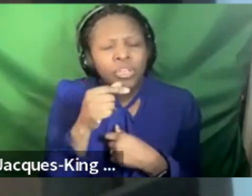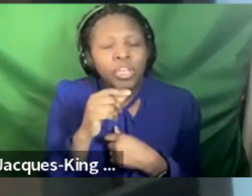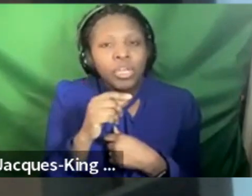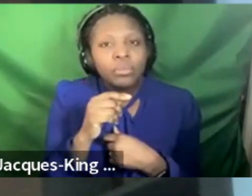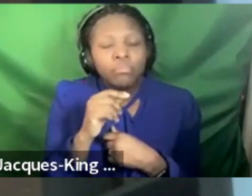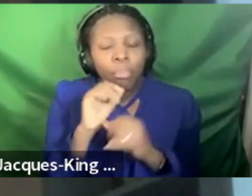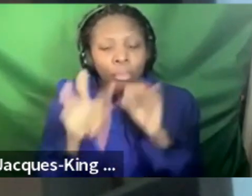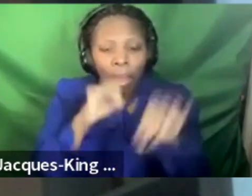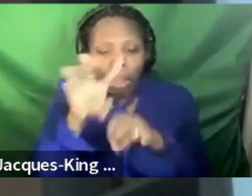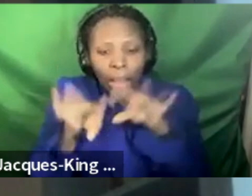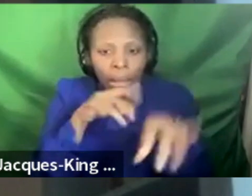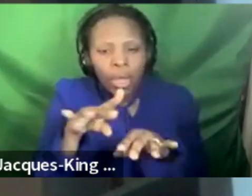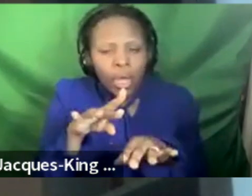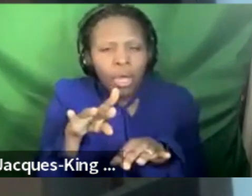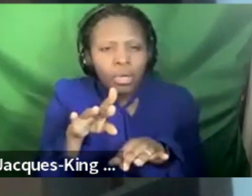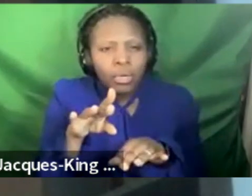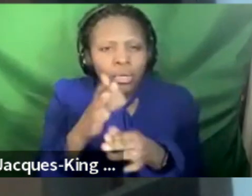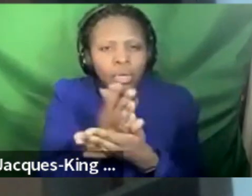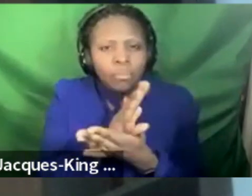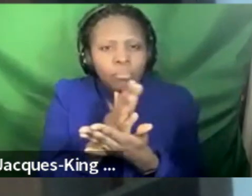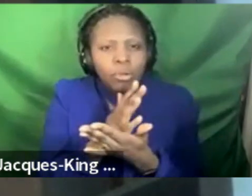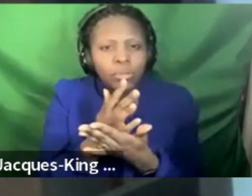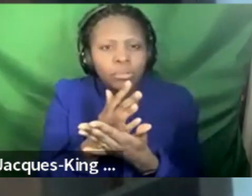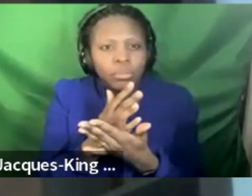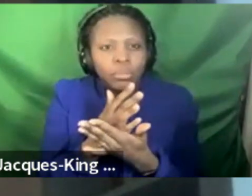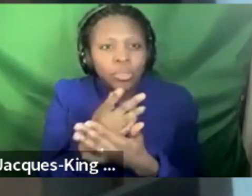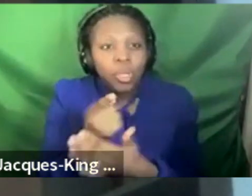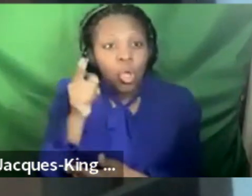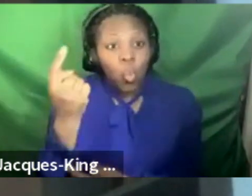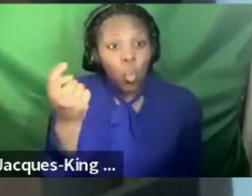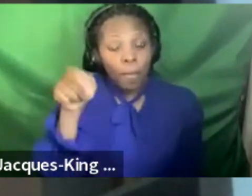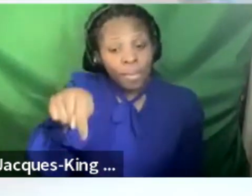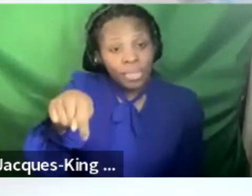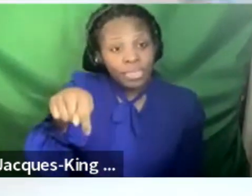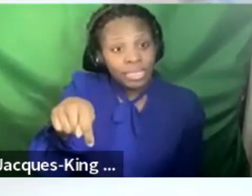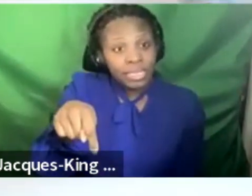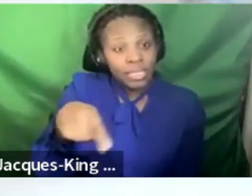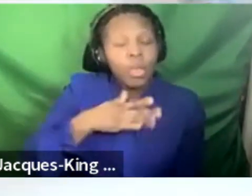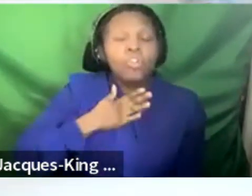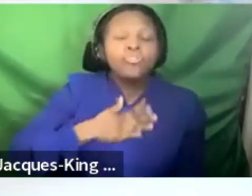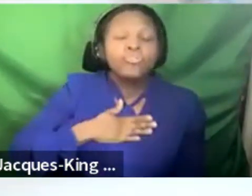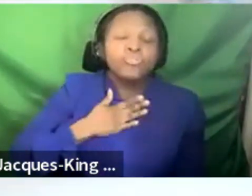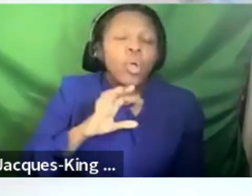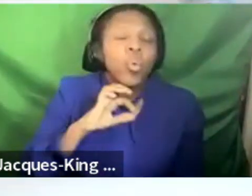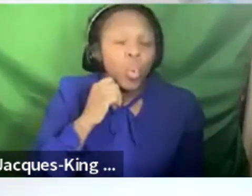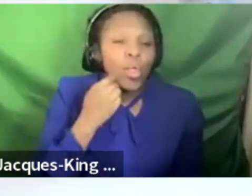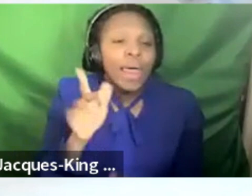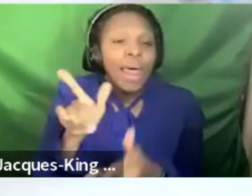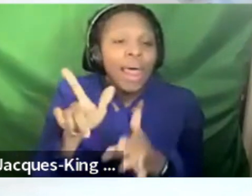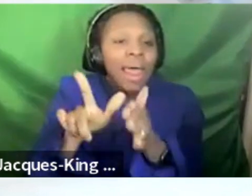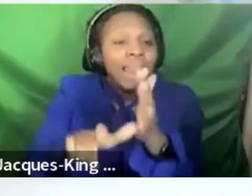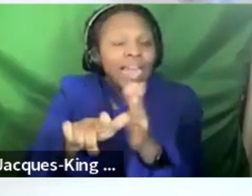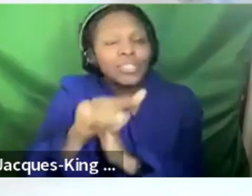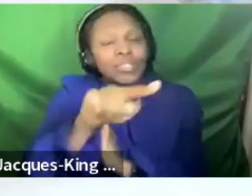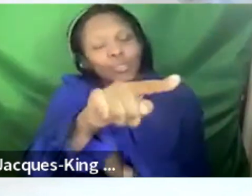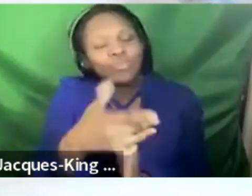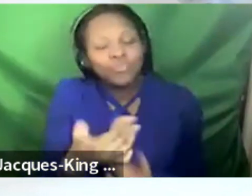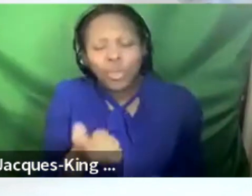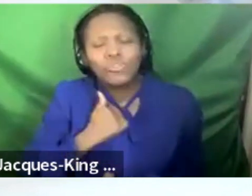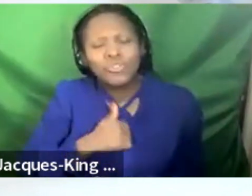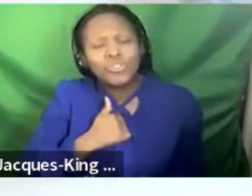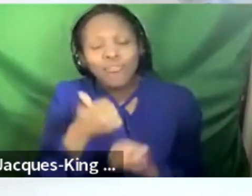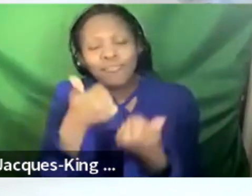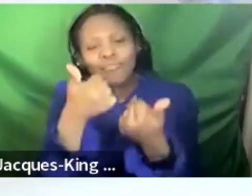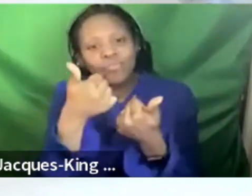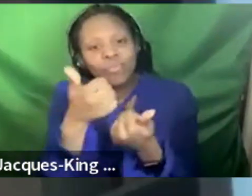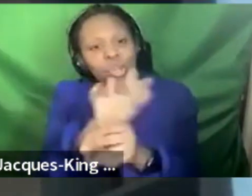This is probably going to be a bit of word vomit because I'm not entirely sure how to word it. But we've got one person to deal with just here, and then we'll come to your